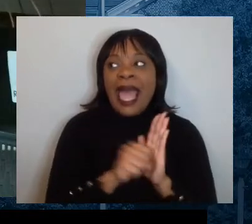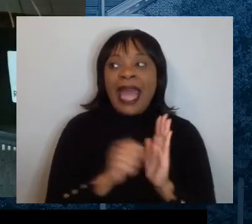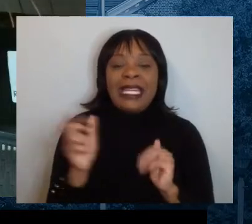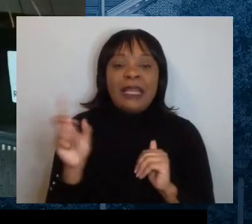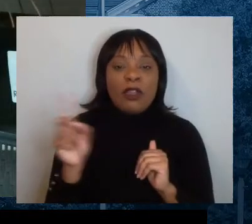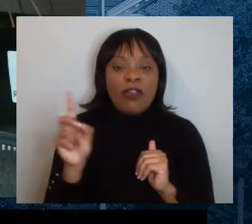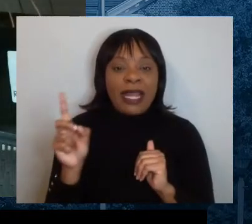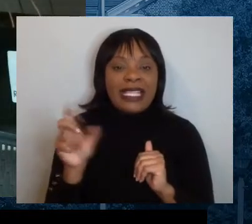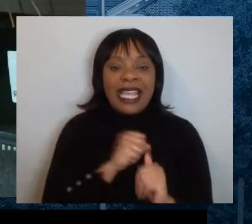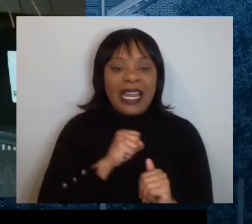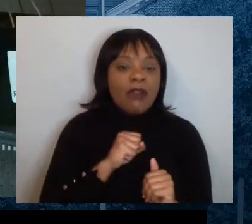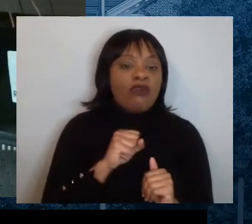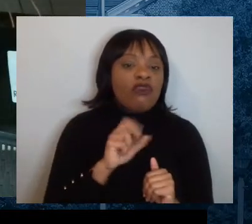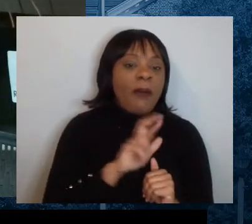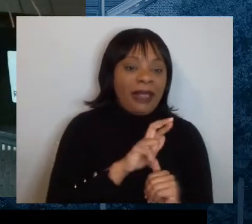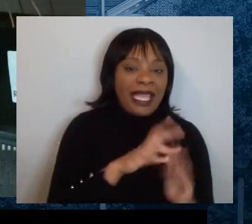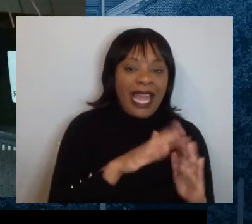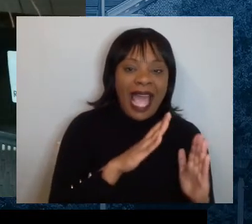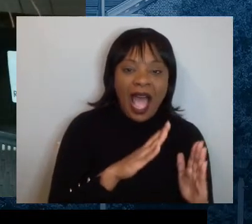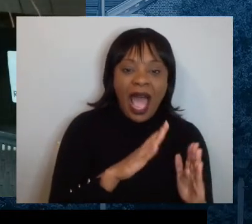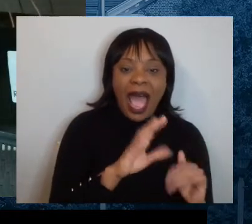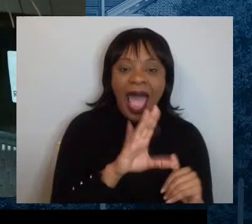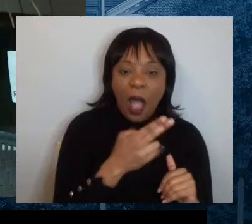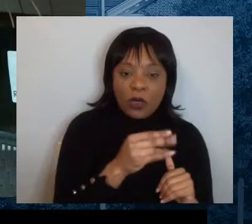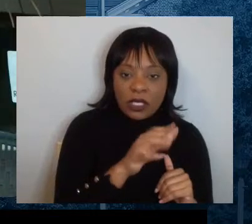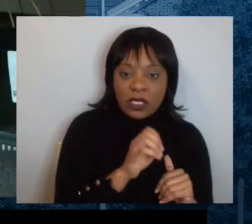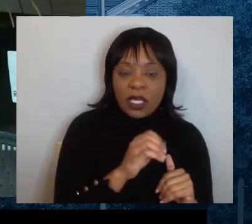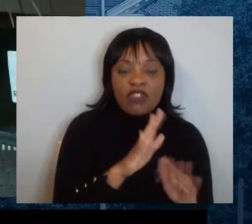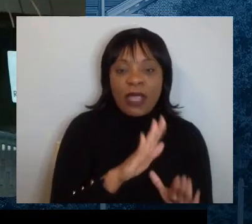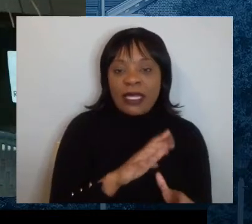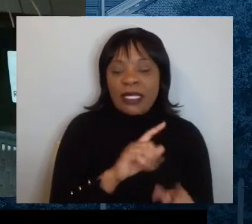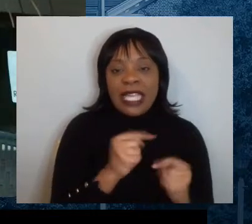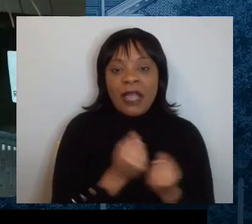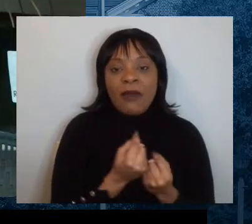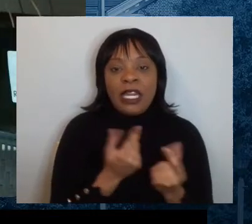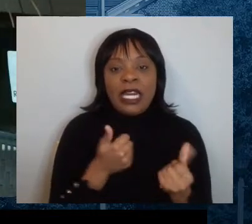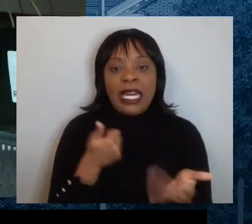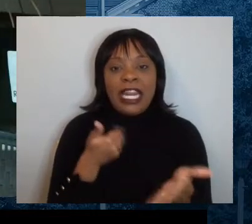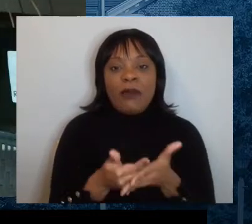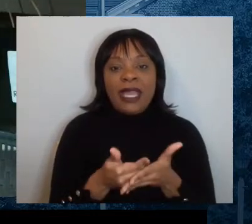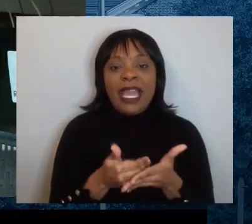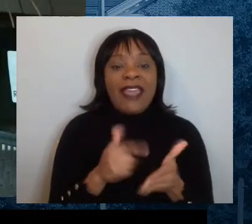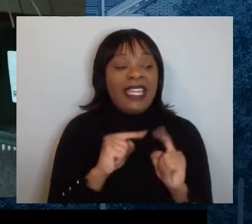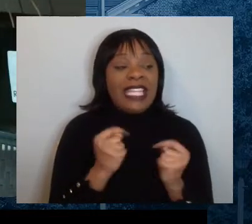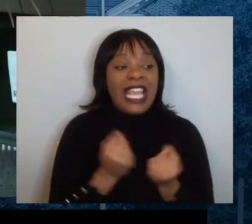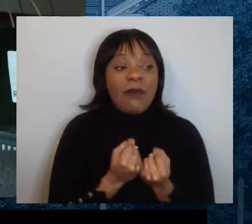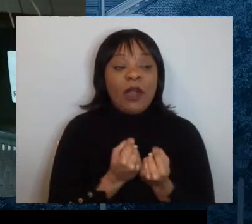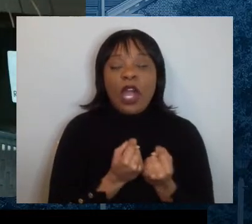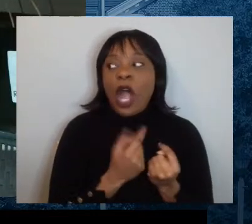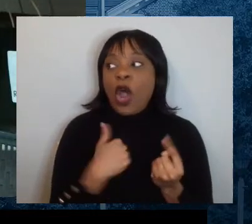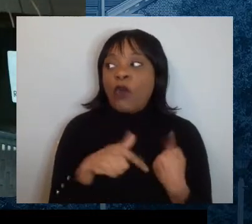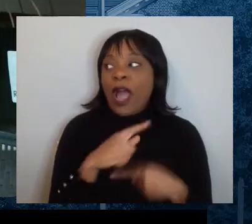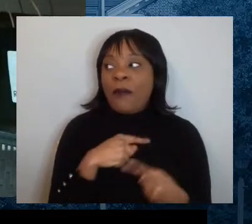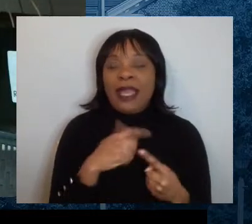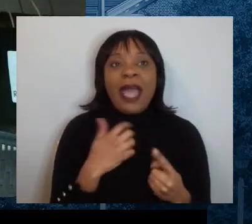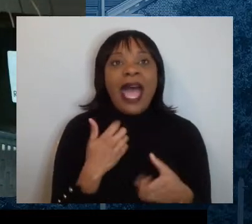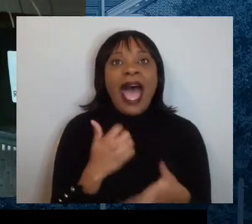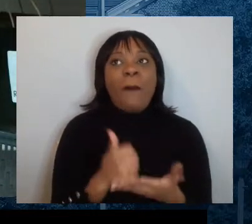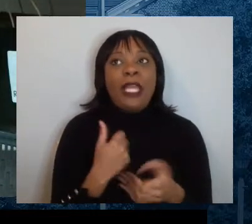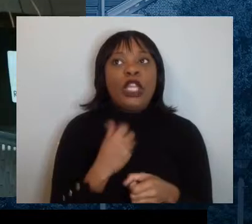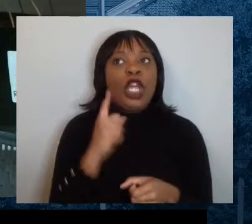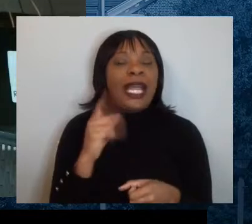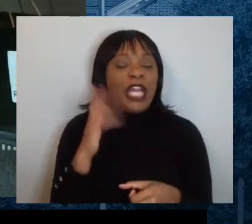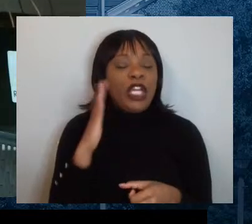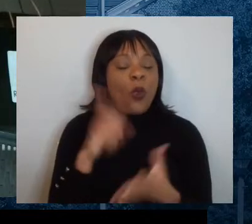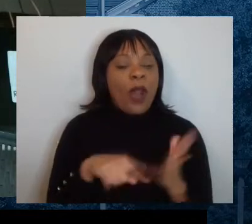team around me. And with a team this strong, even I looked like I knew what I was doing most days. John Carney's been